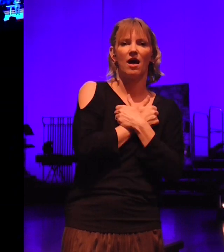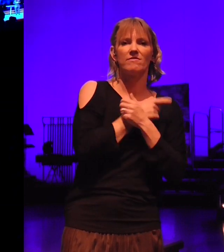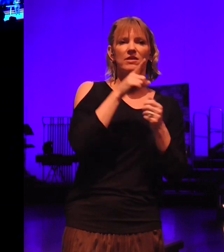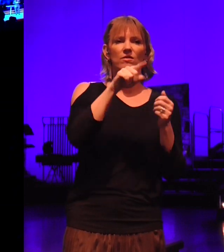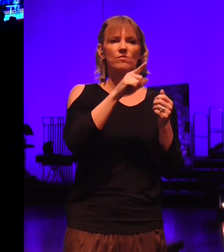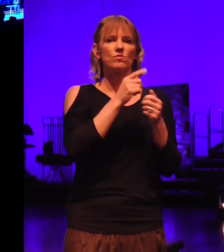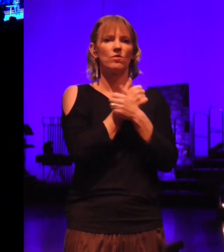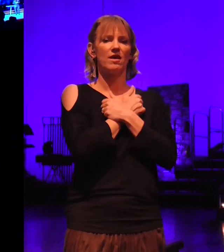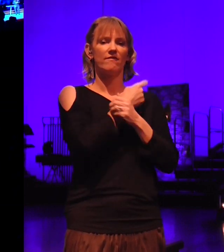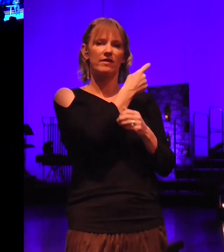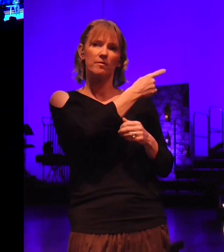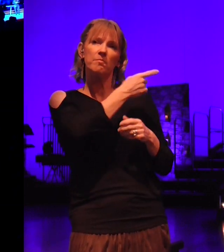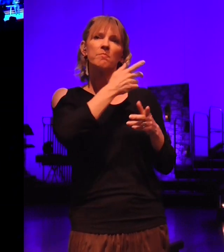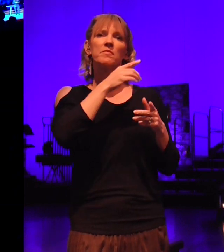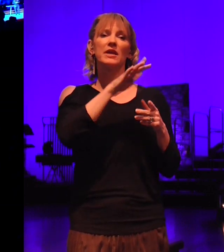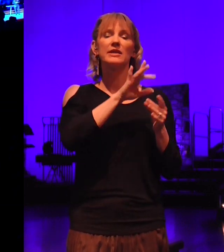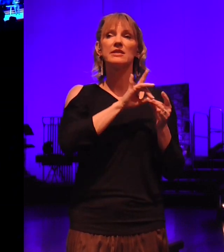greater